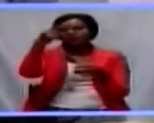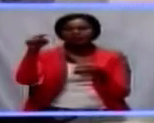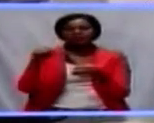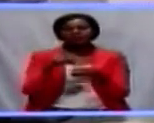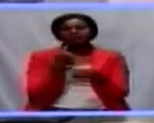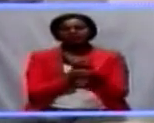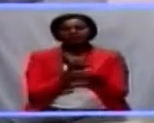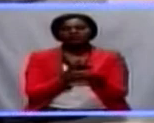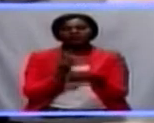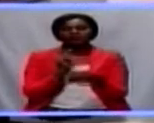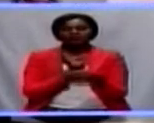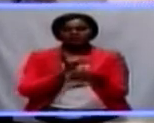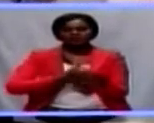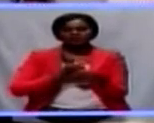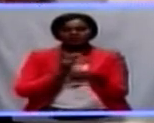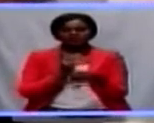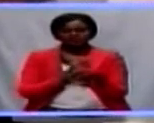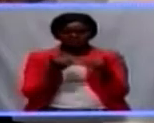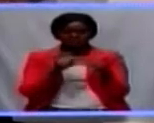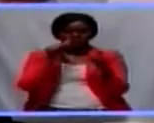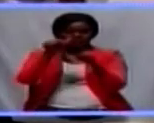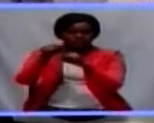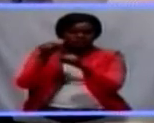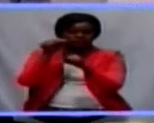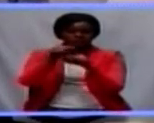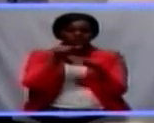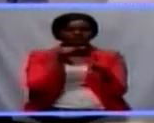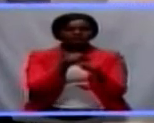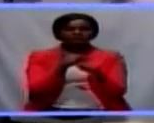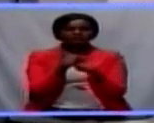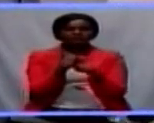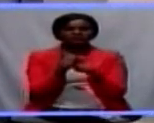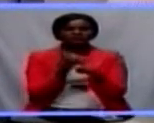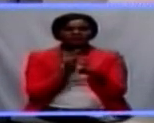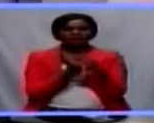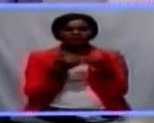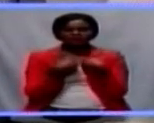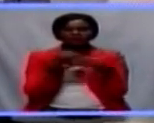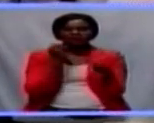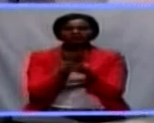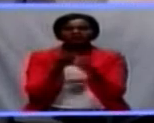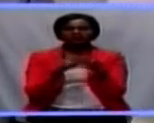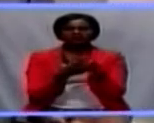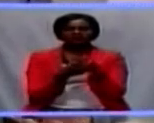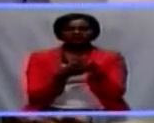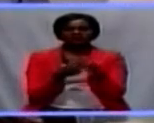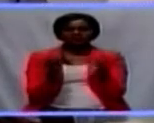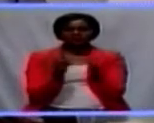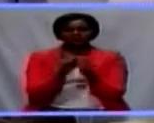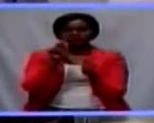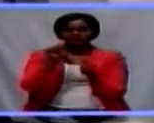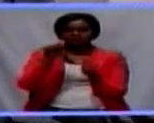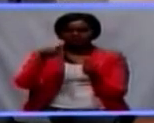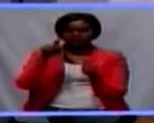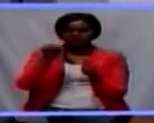our strategy is we are getting to capturing the informal sector. And we have already started with tip-in registration.